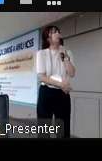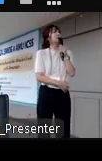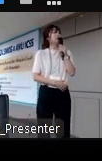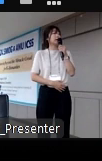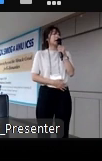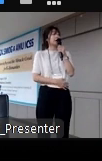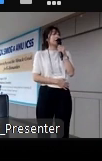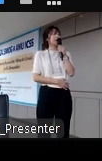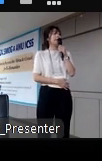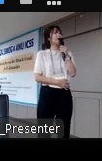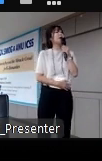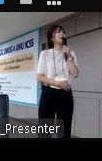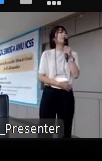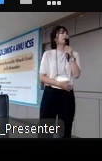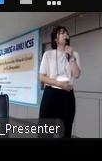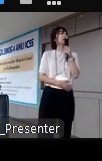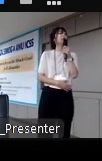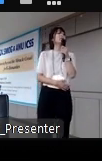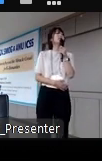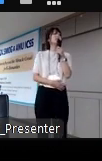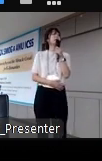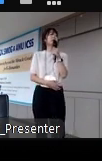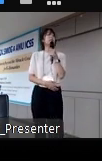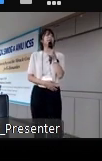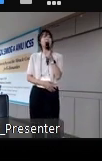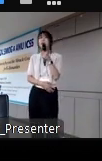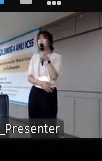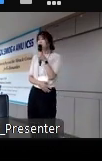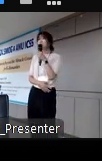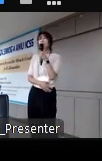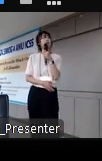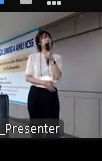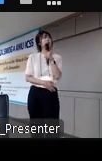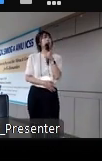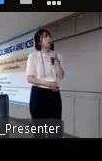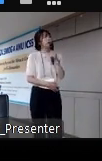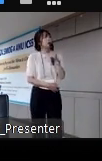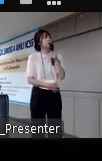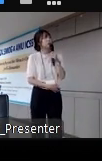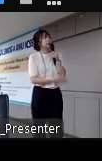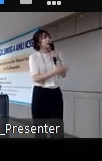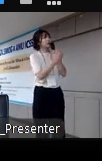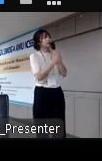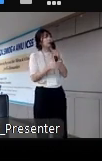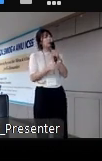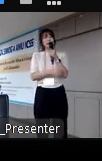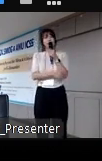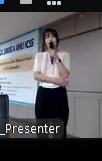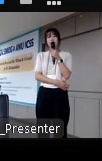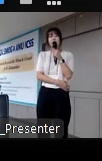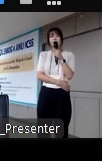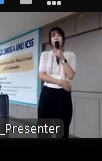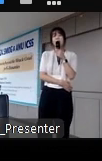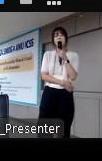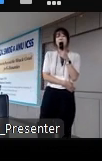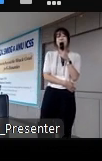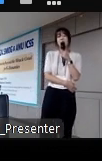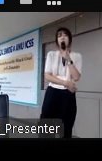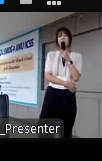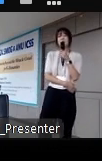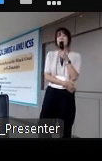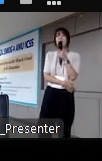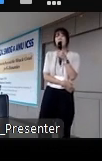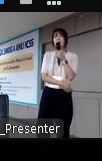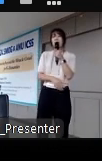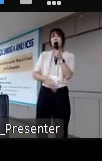from the consultation, we found that the number of reference affected verb locus use. So in 14, if you have boy enter club,